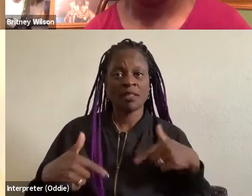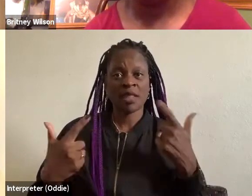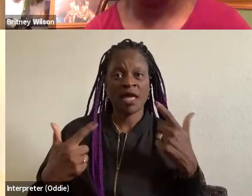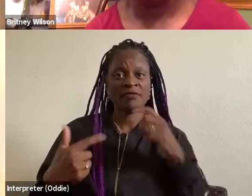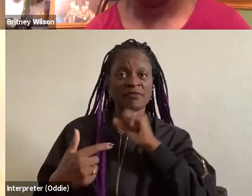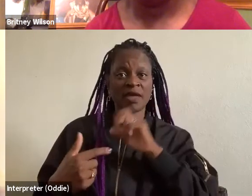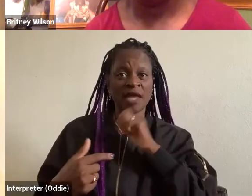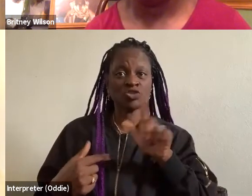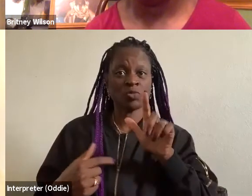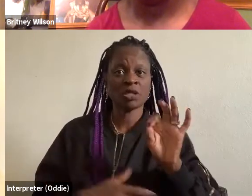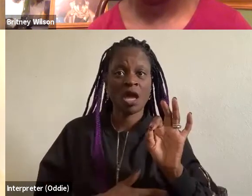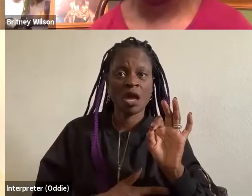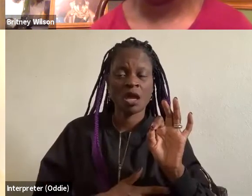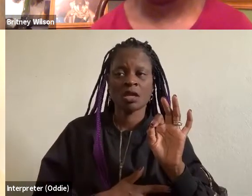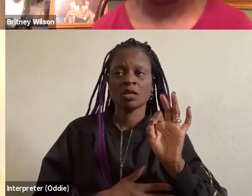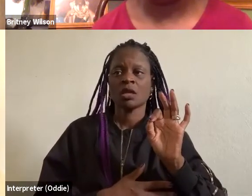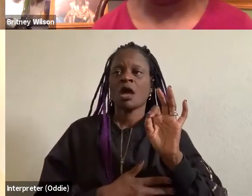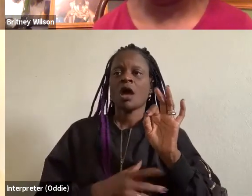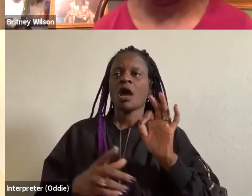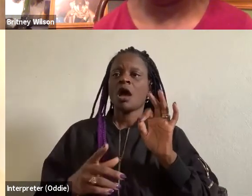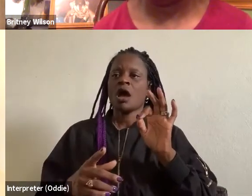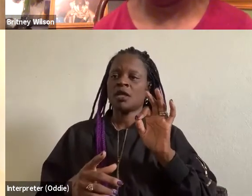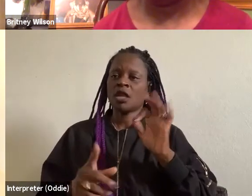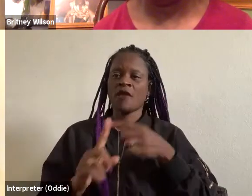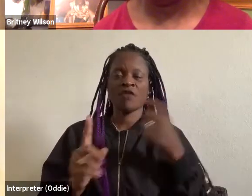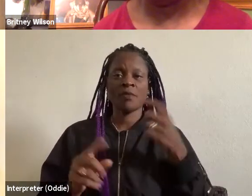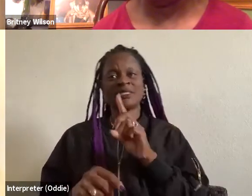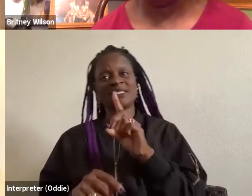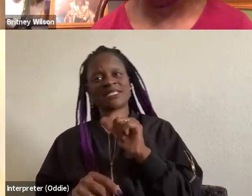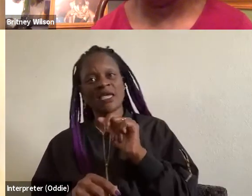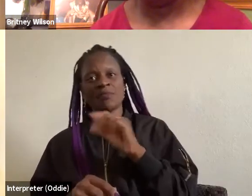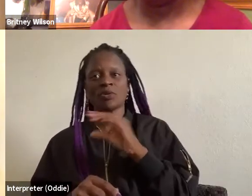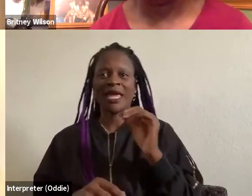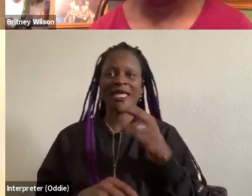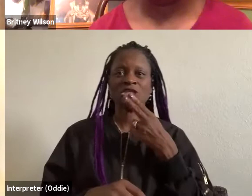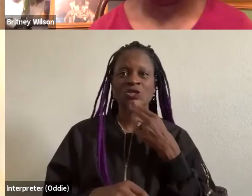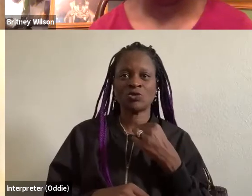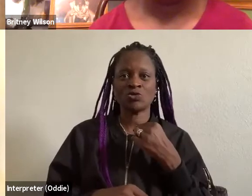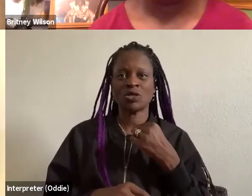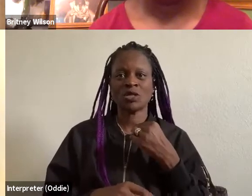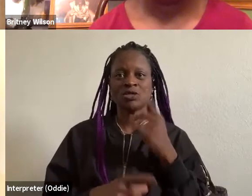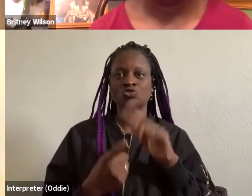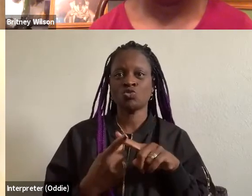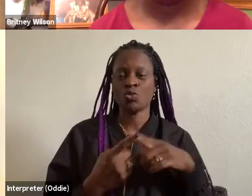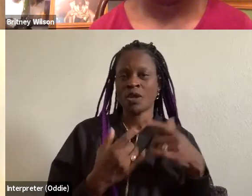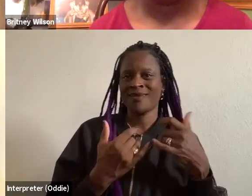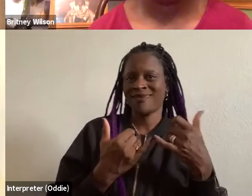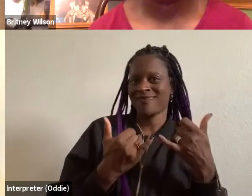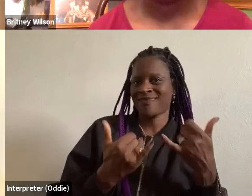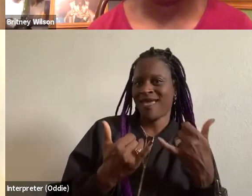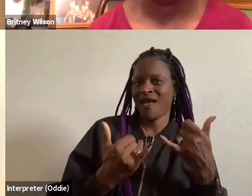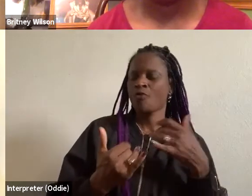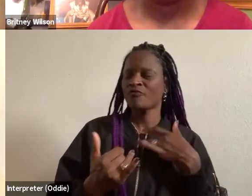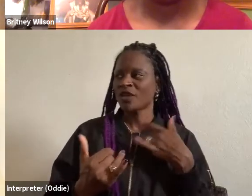with Disabled and Cute in 2017 to now, I feel my most free. I